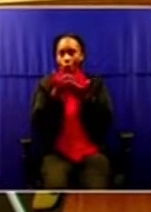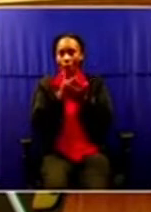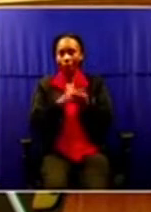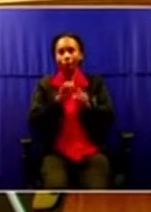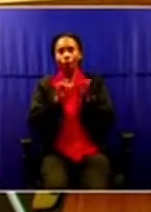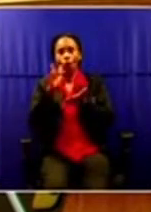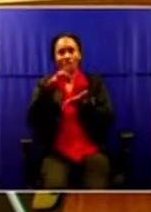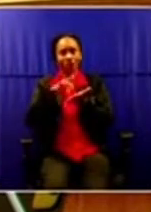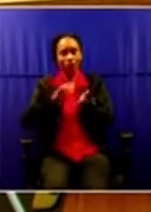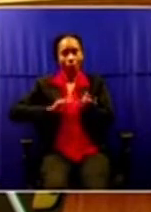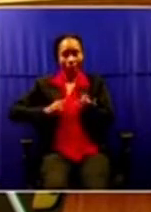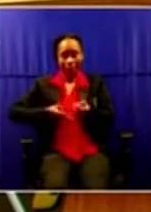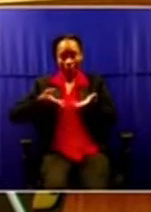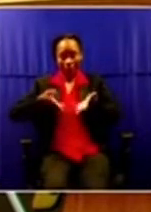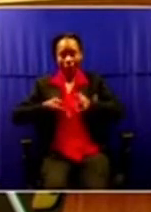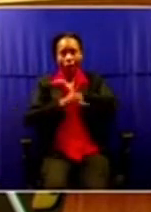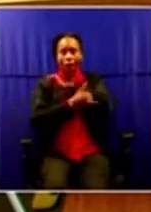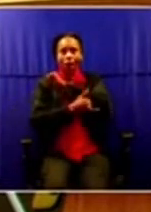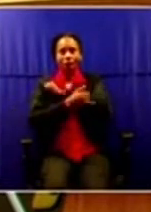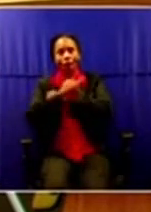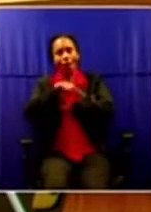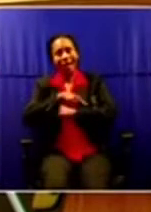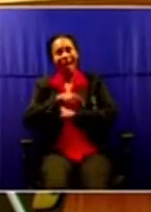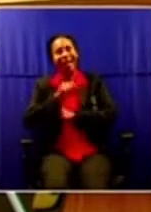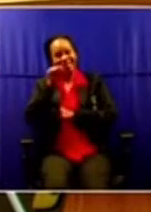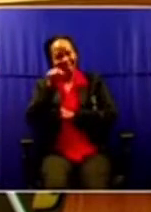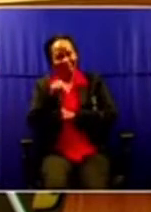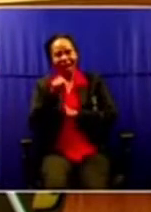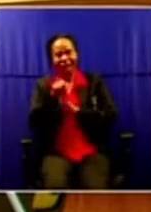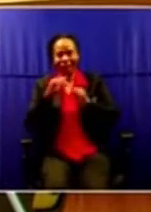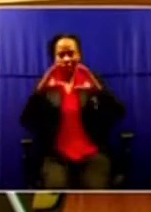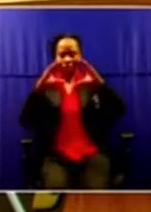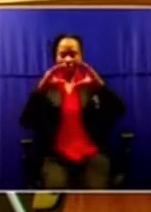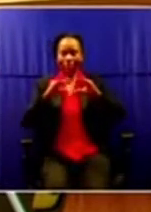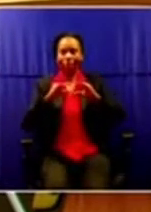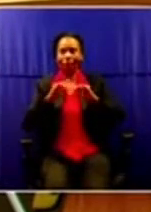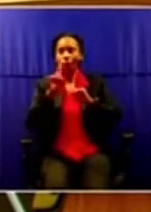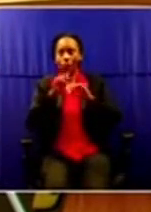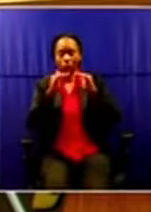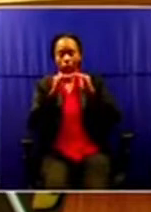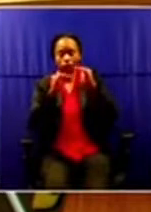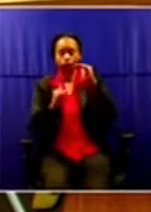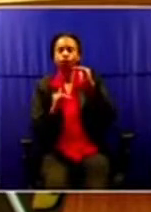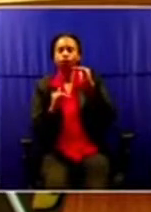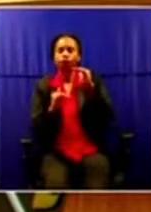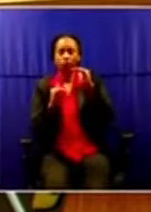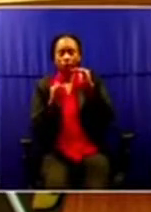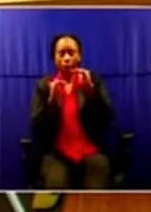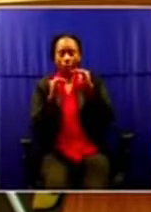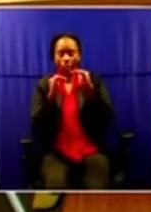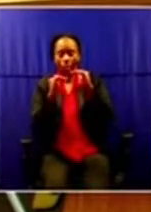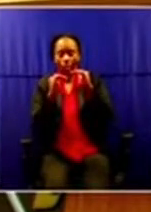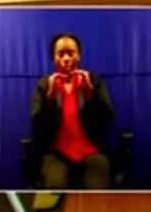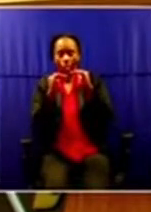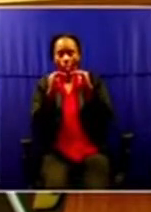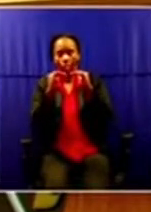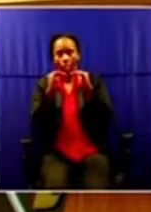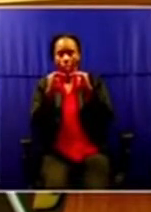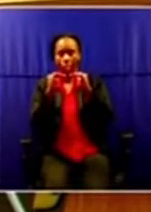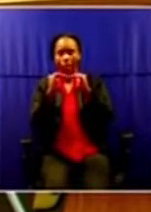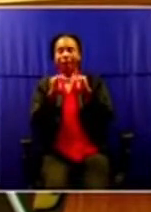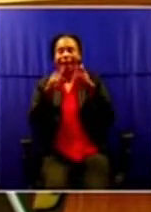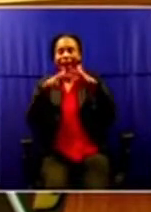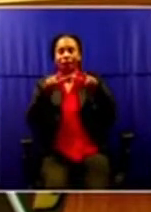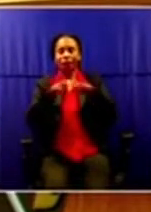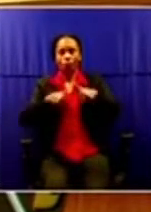our country, we can reduce inequality the levels of child hunger, and we can